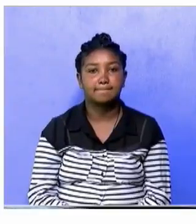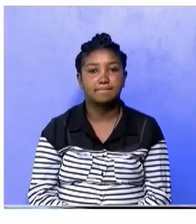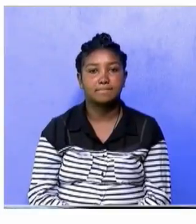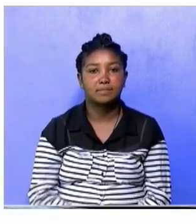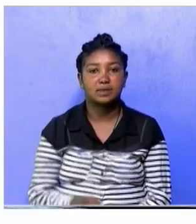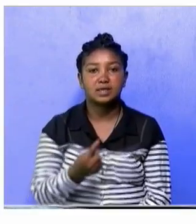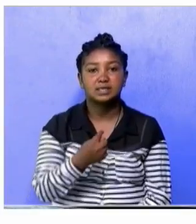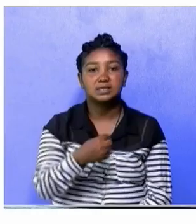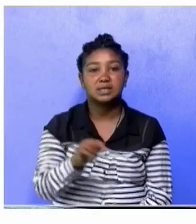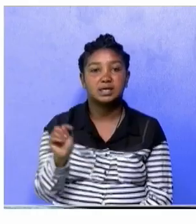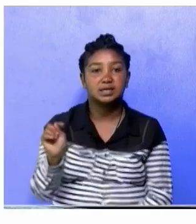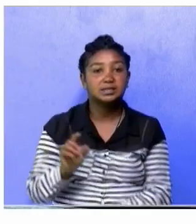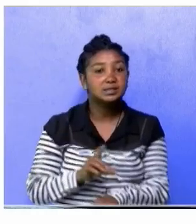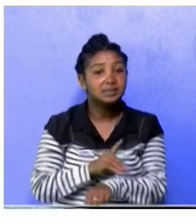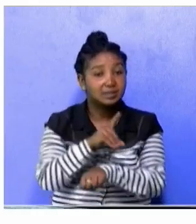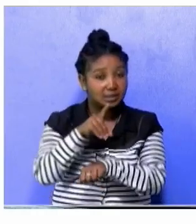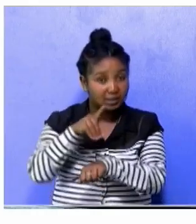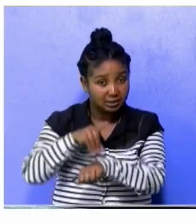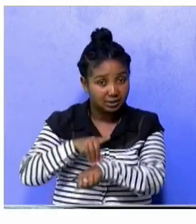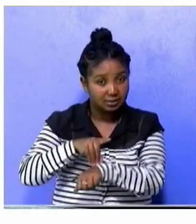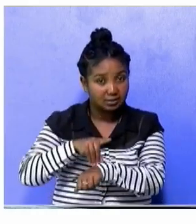The director